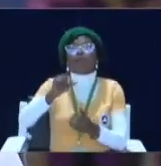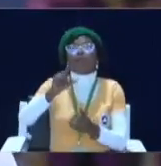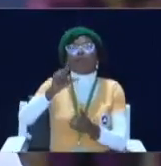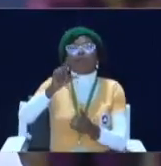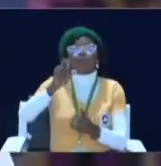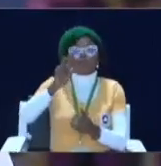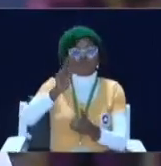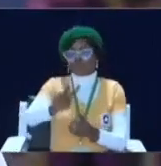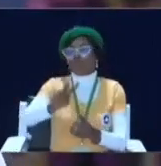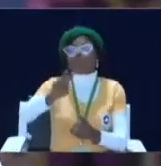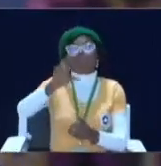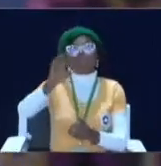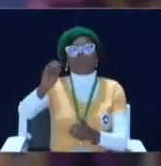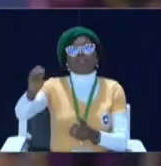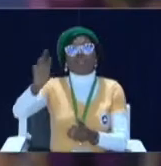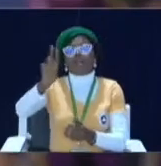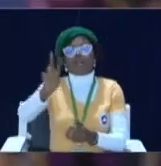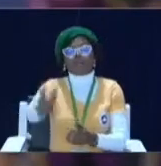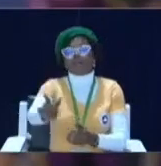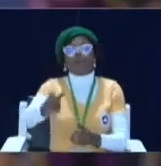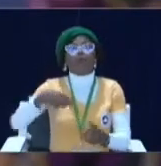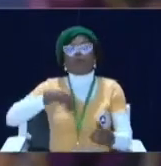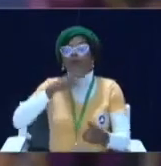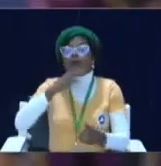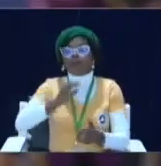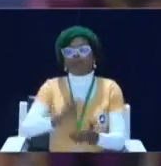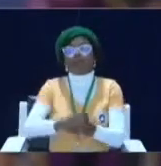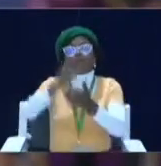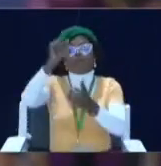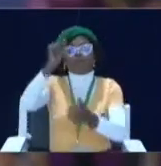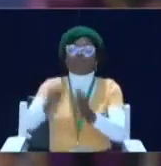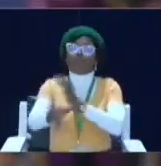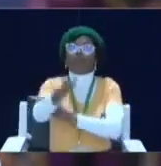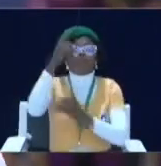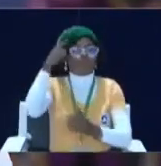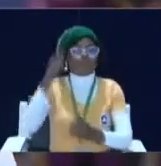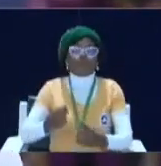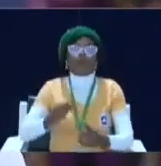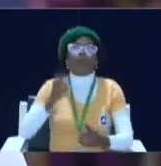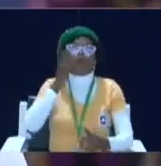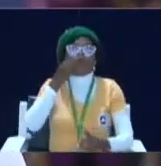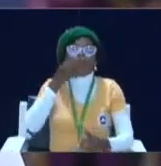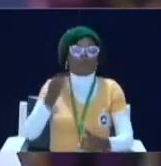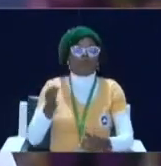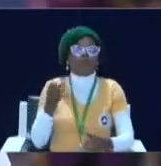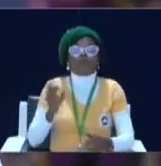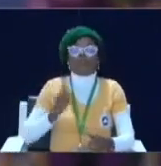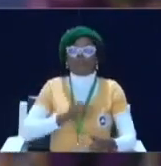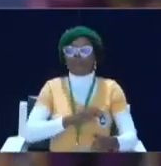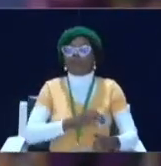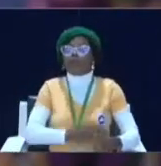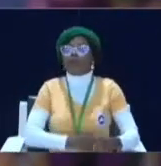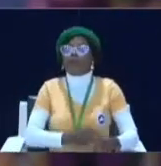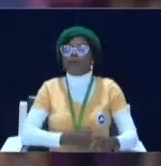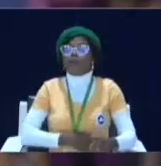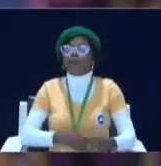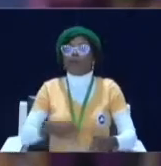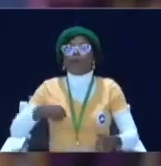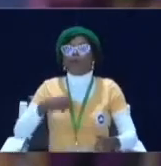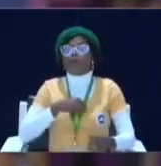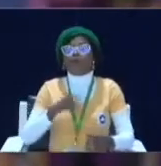October 12, 2002. And since then, we've been trusting God for the fruit of the womb. We initially thought we want